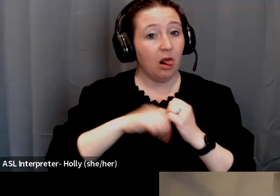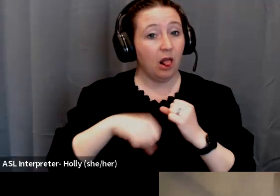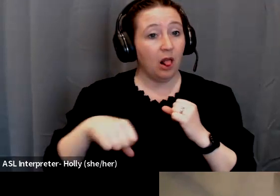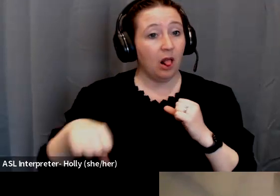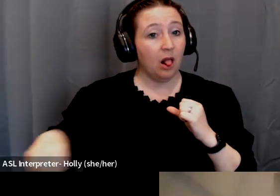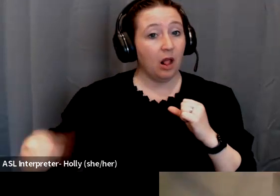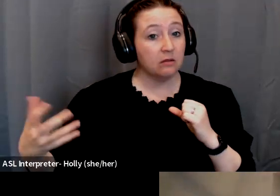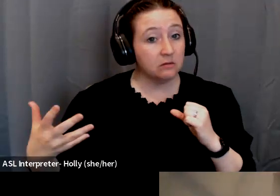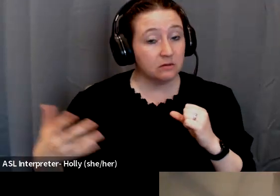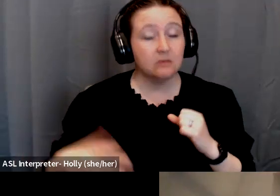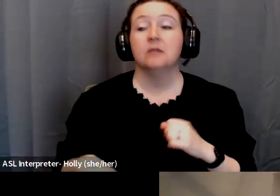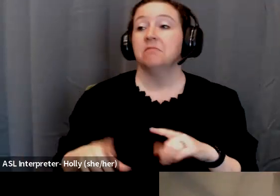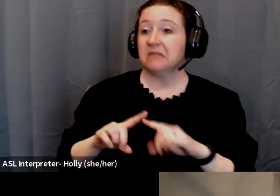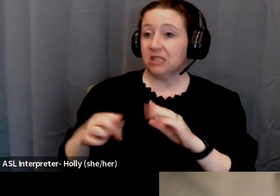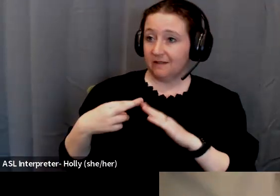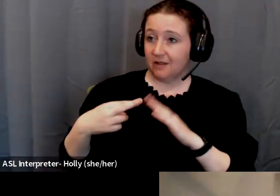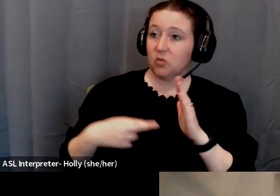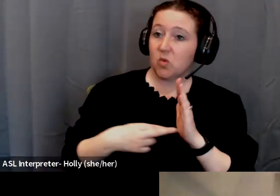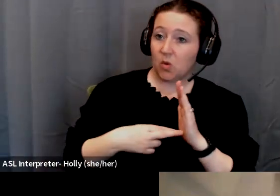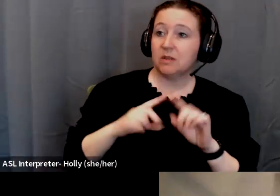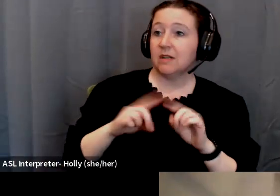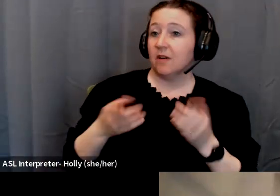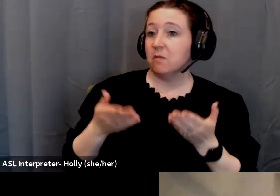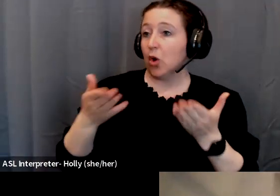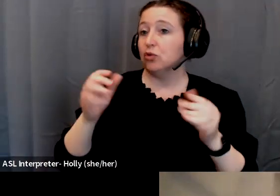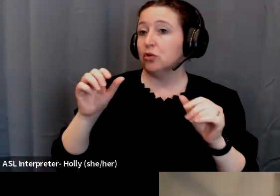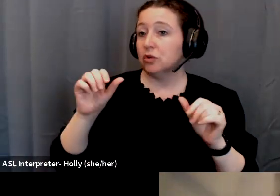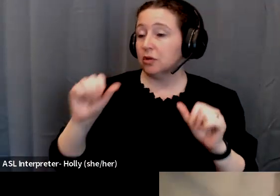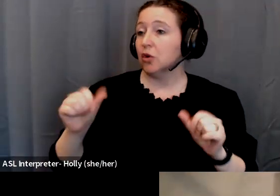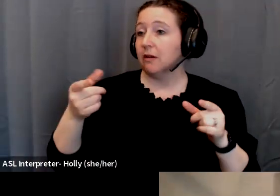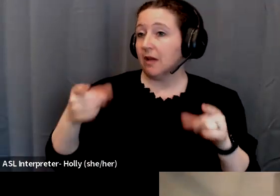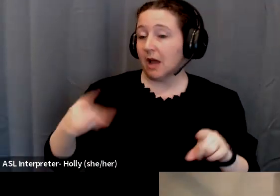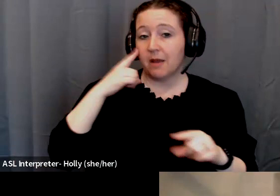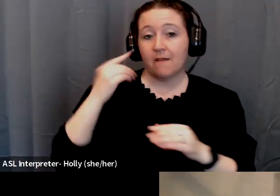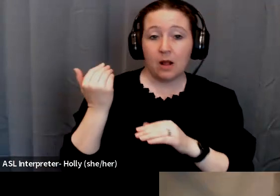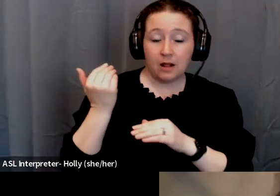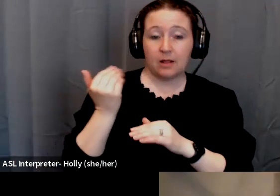there are different rules, different motions that can be made to limit